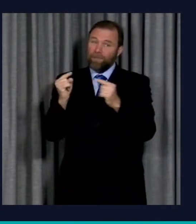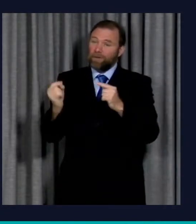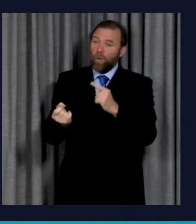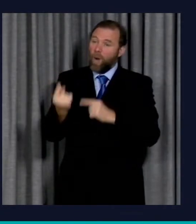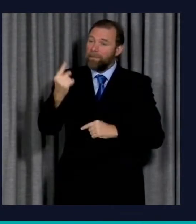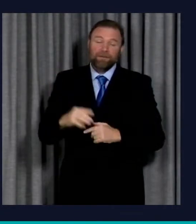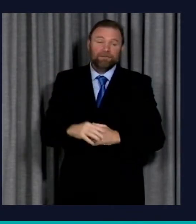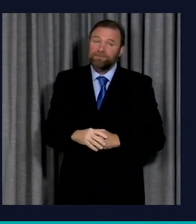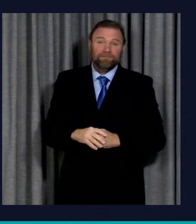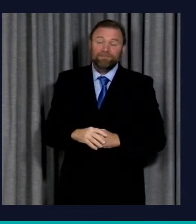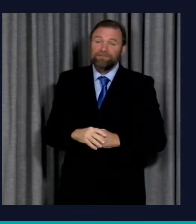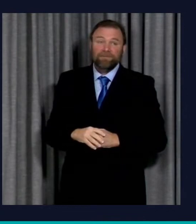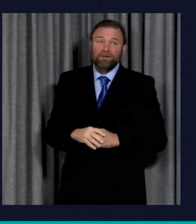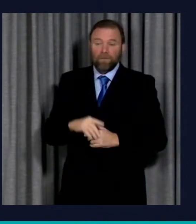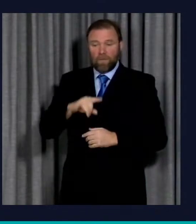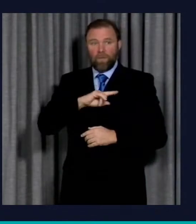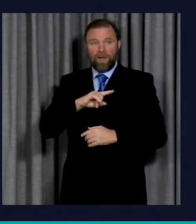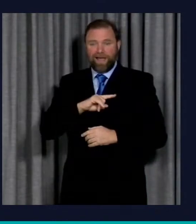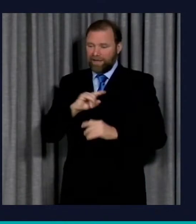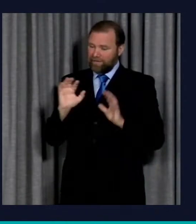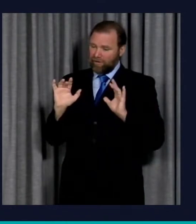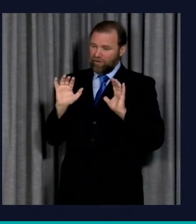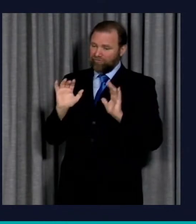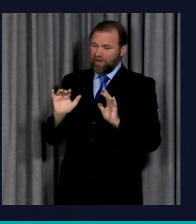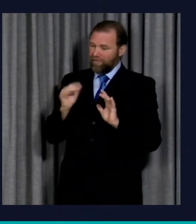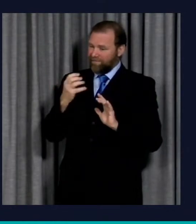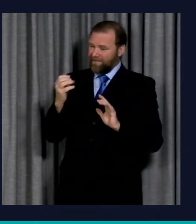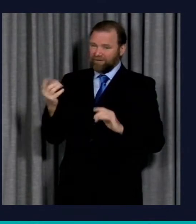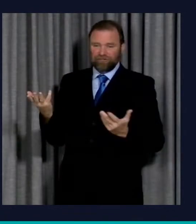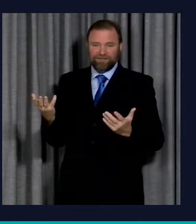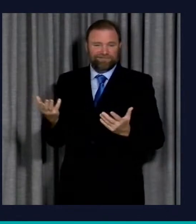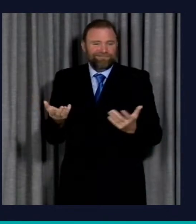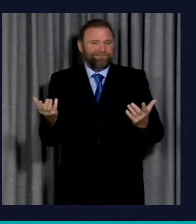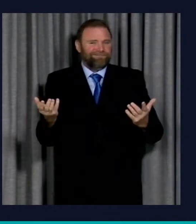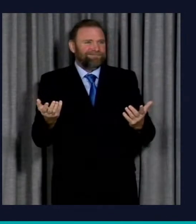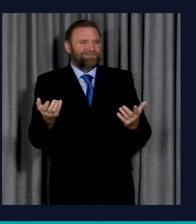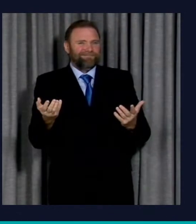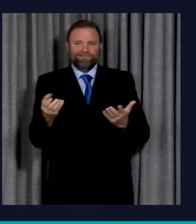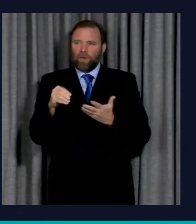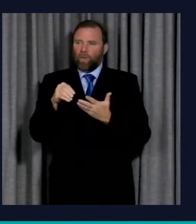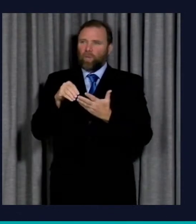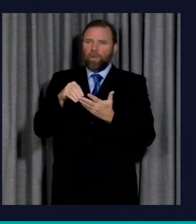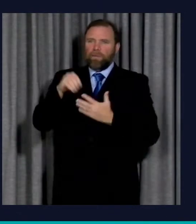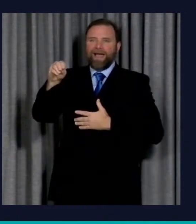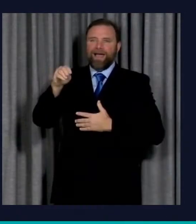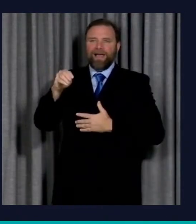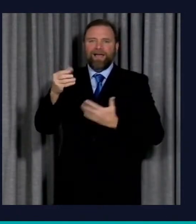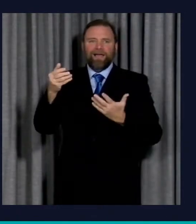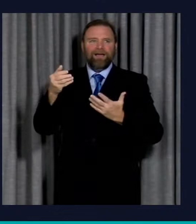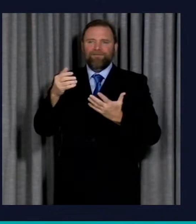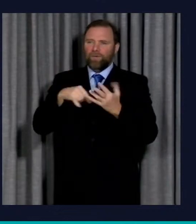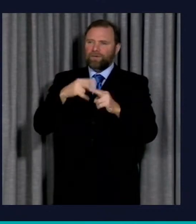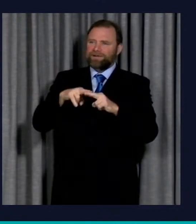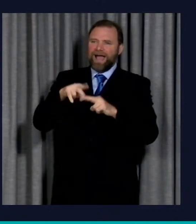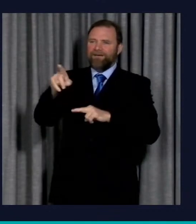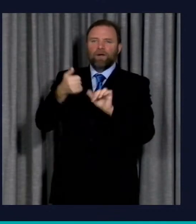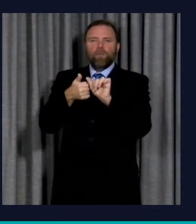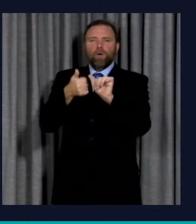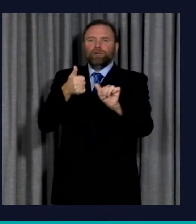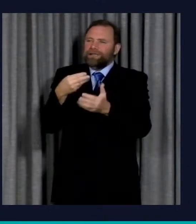ahead with a crowd of people there. 500 people would go nowhere near to making those